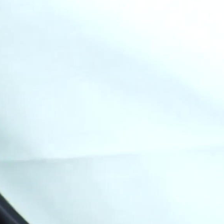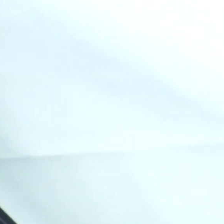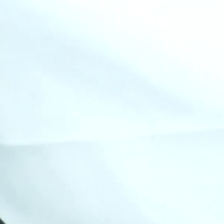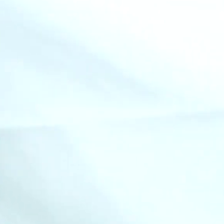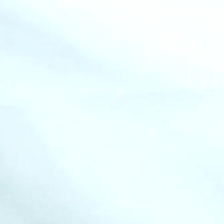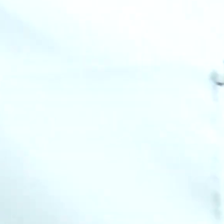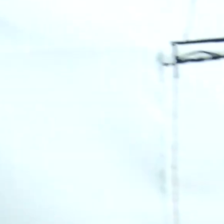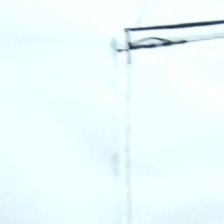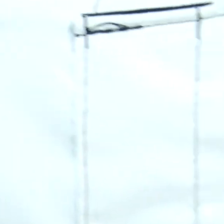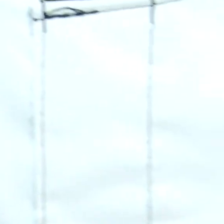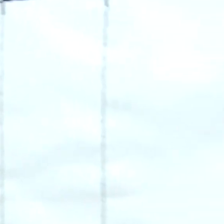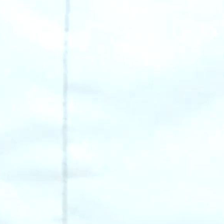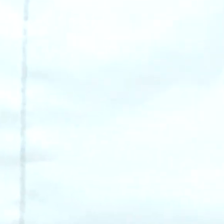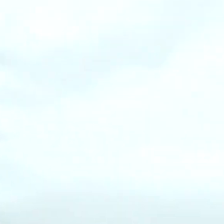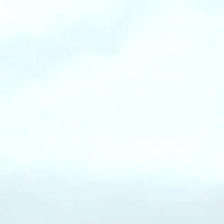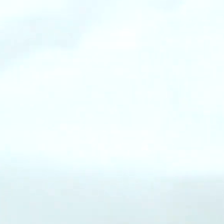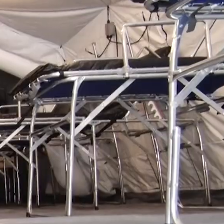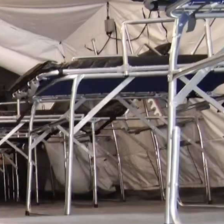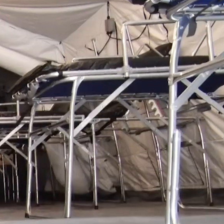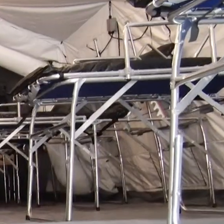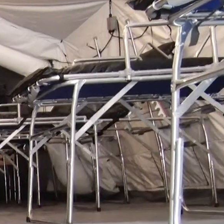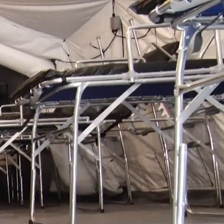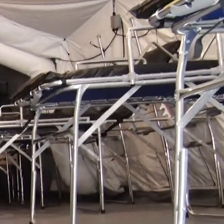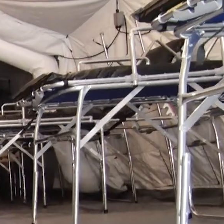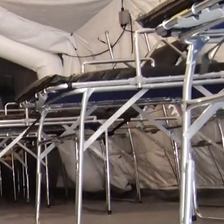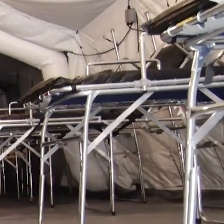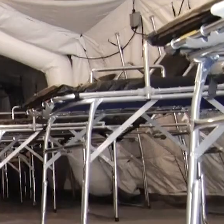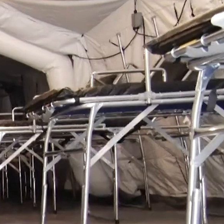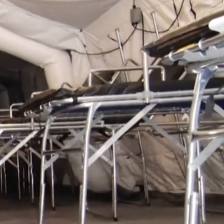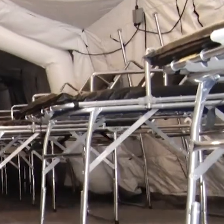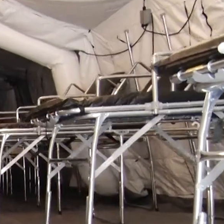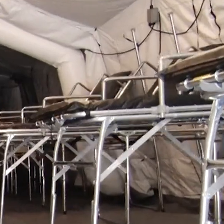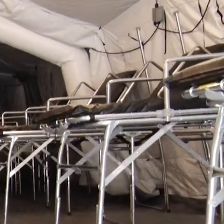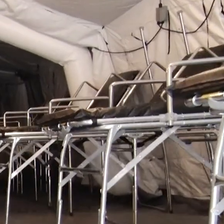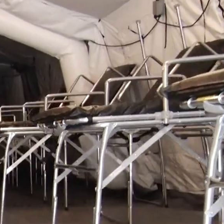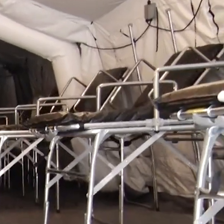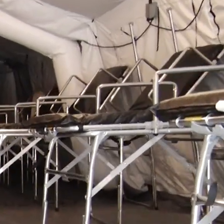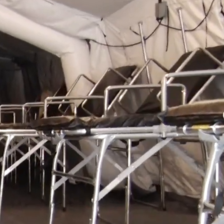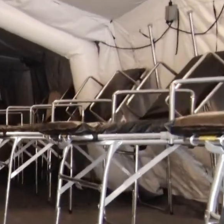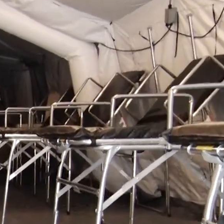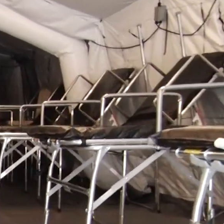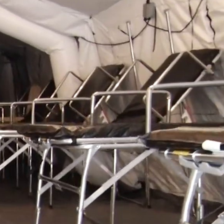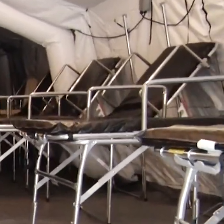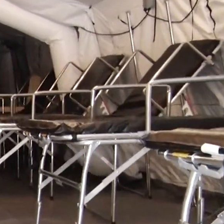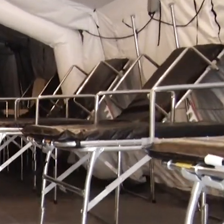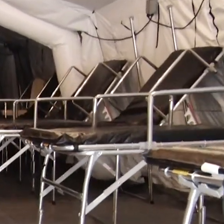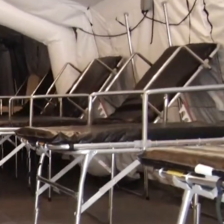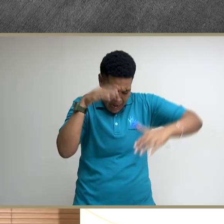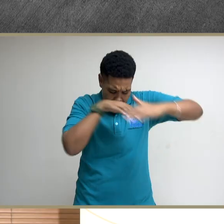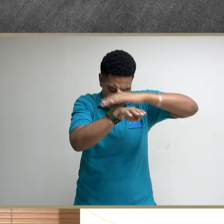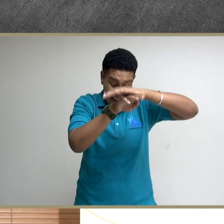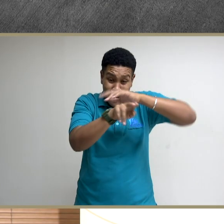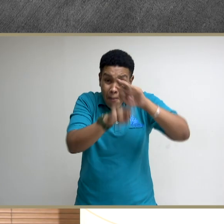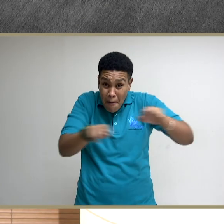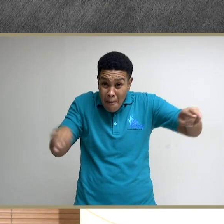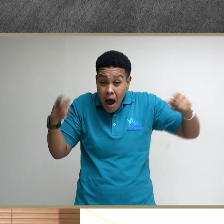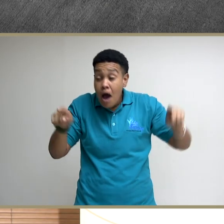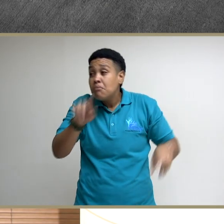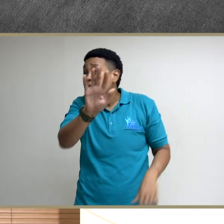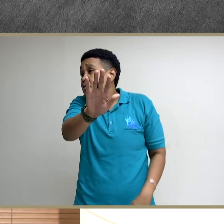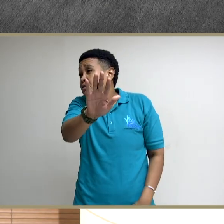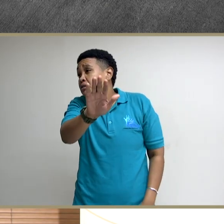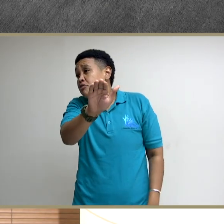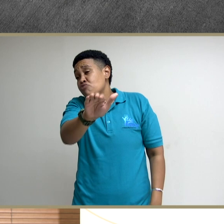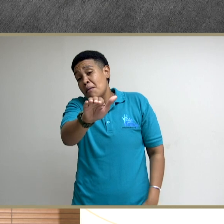Despite the decline in hospital admissions, the bed occupancy levels are still measured as high level. Just a